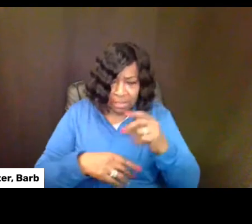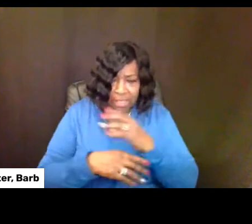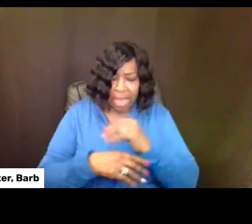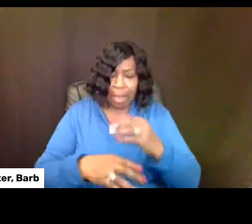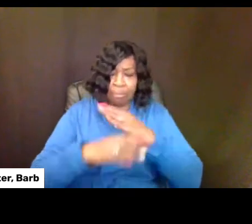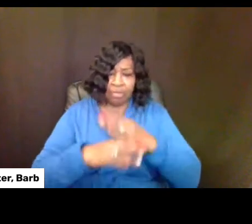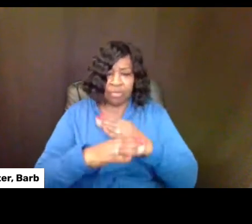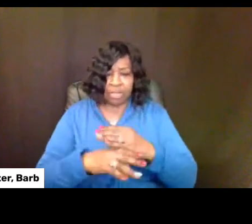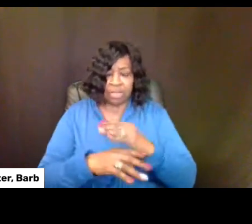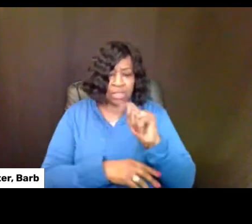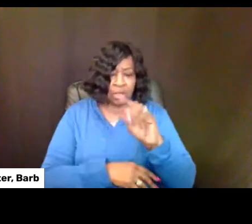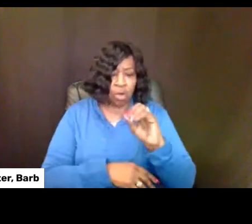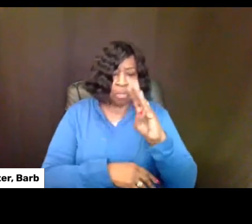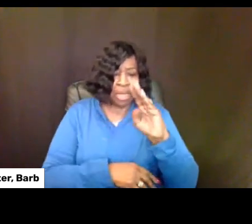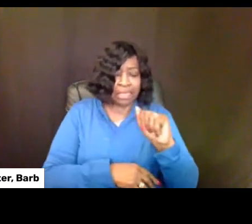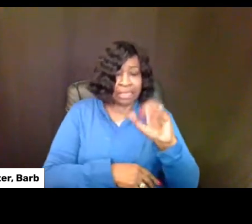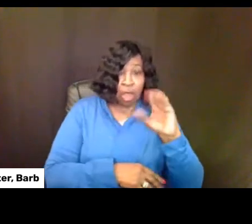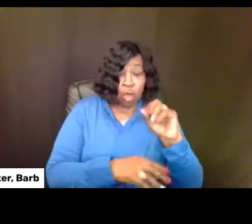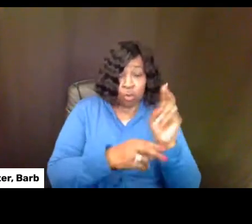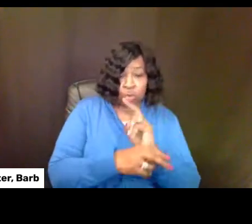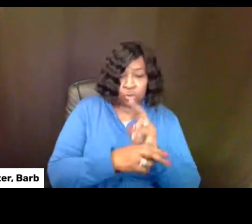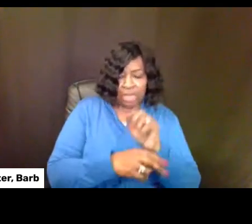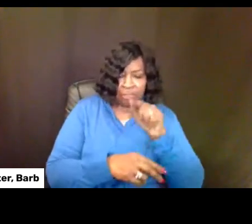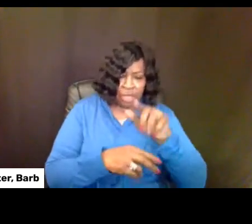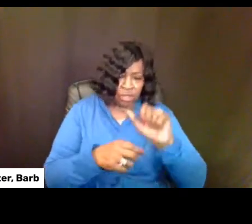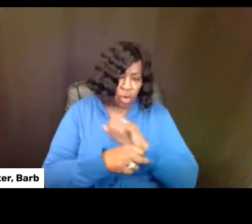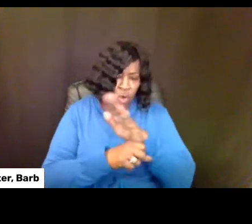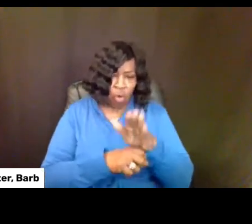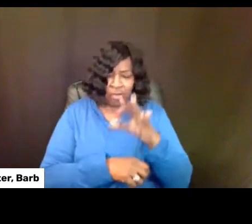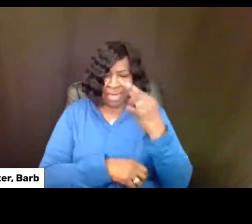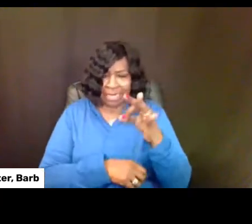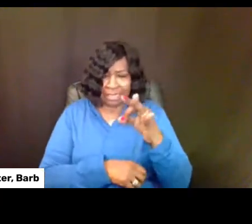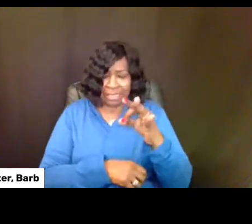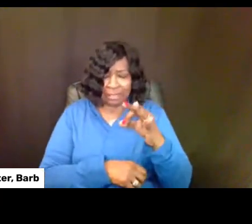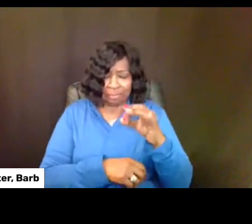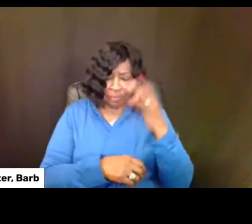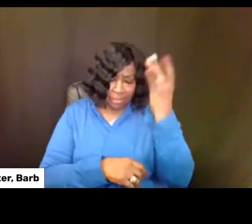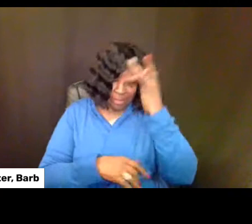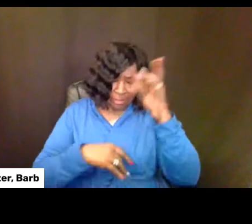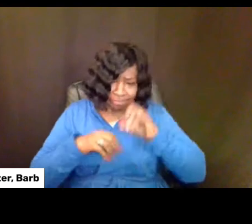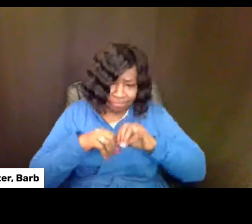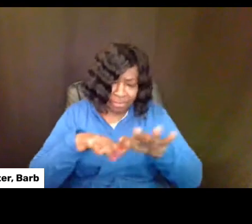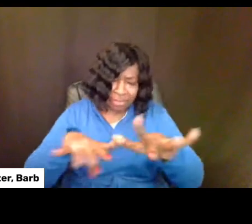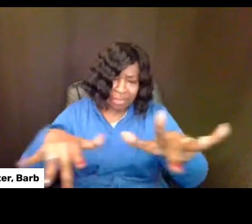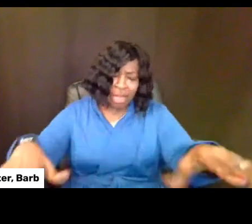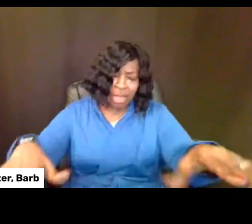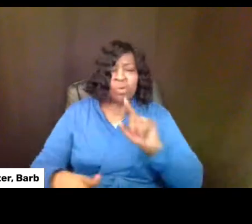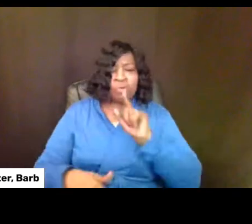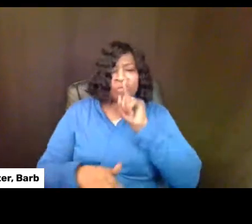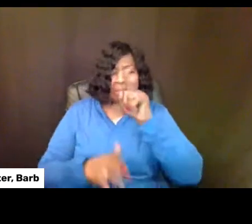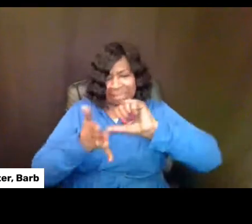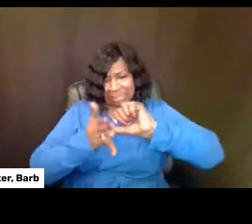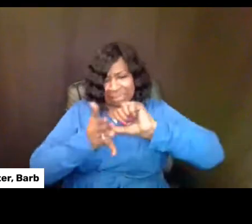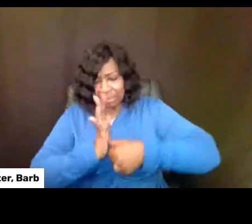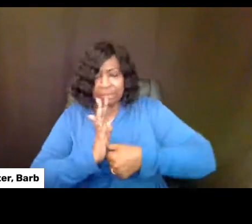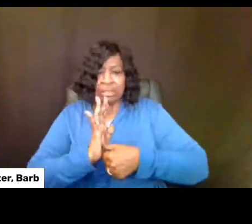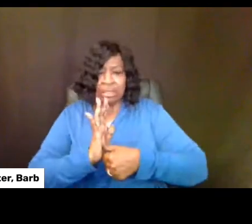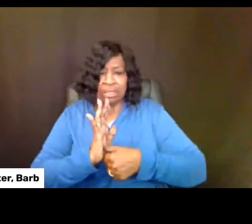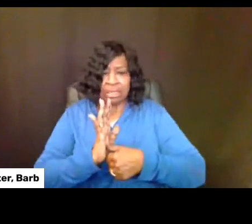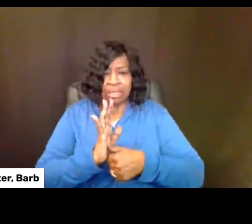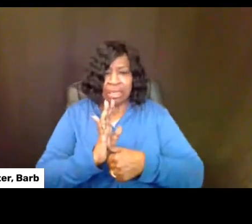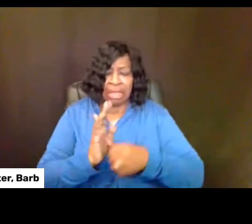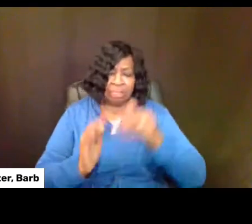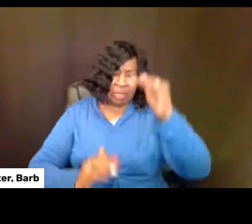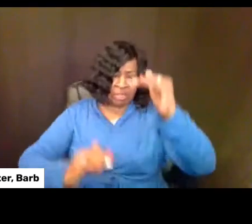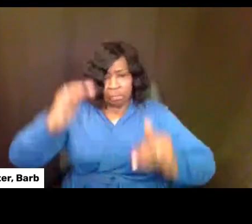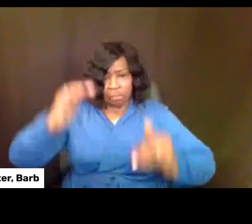preventing tobacco use. The COVID-19 pandemic really highlighted in bold relief the disparities